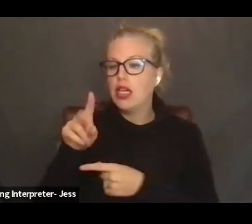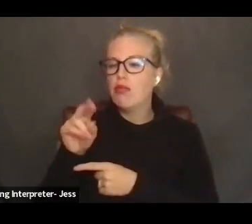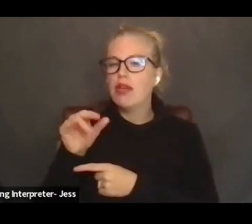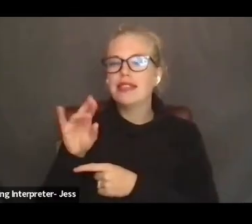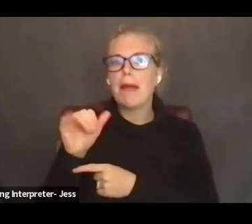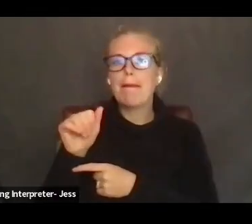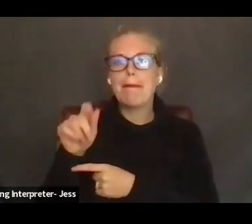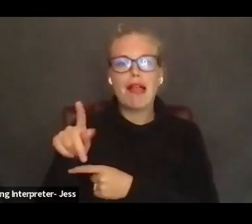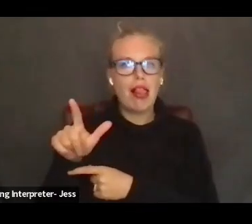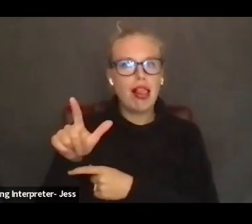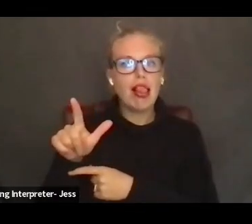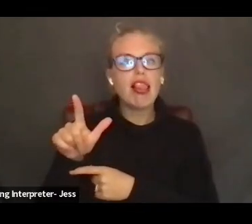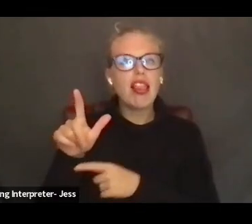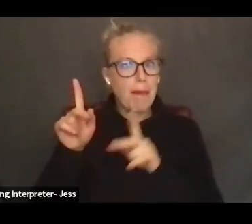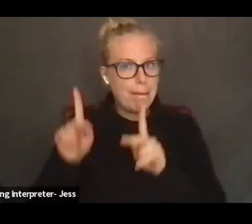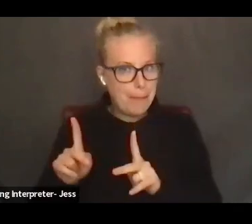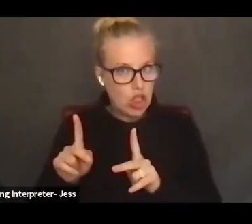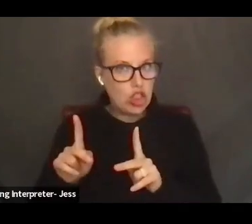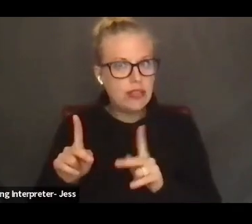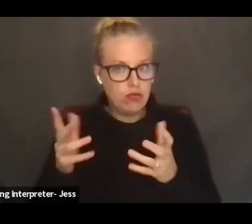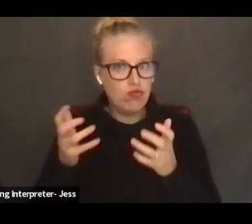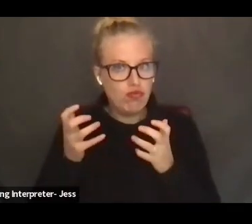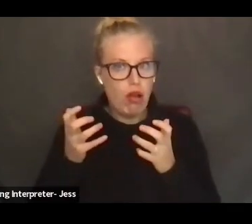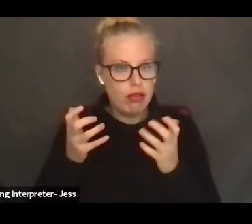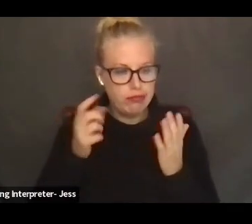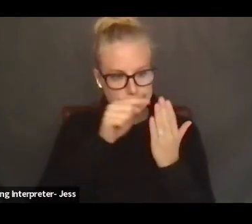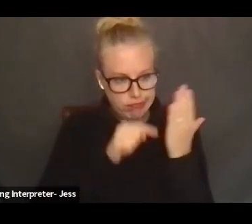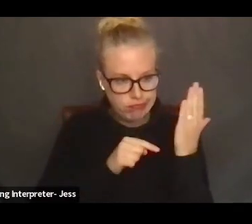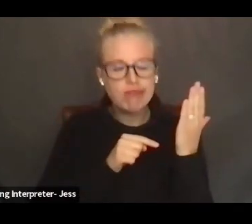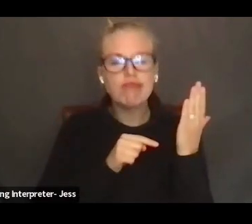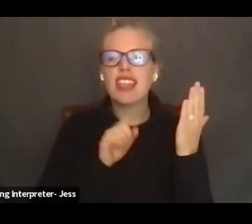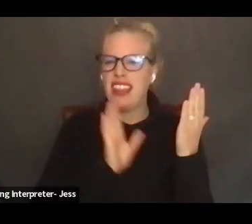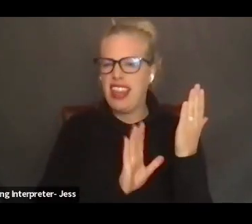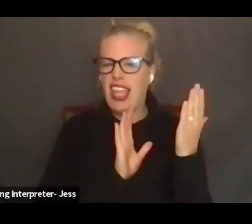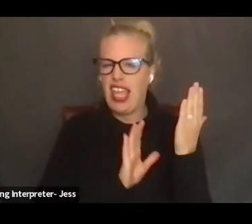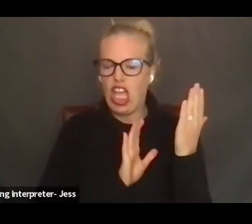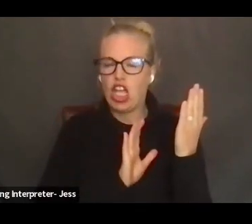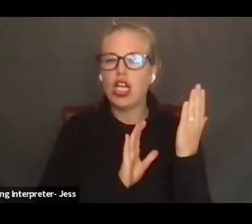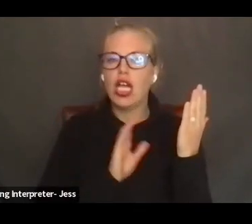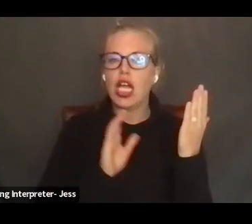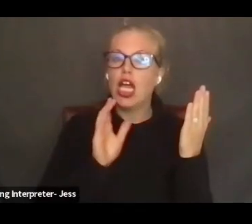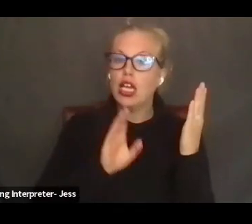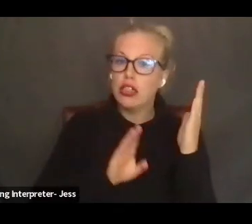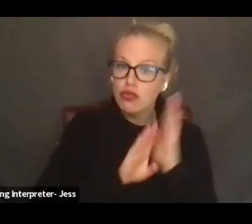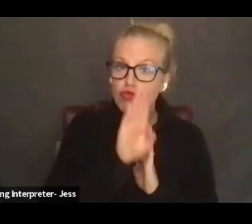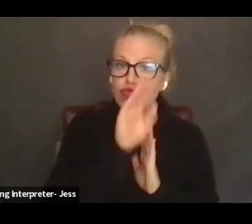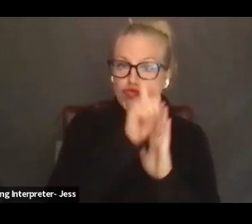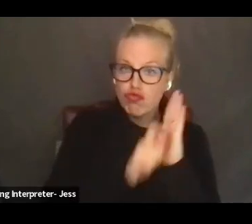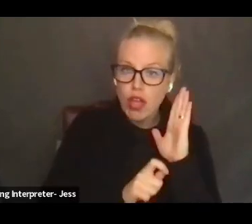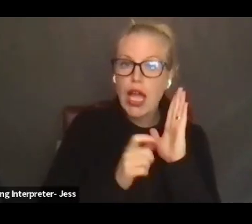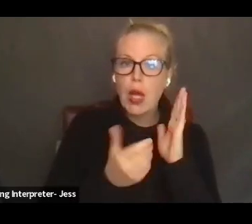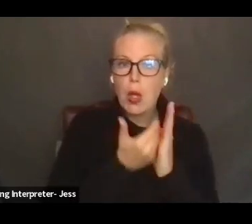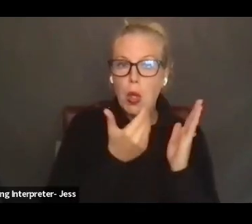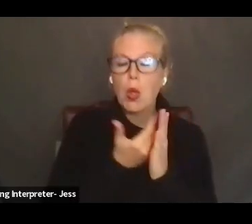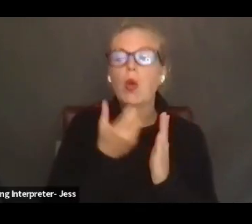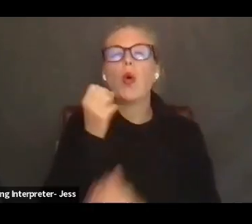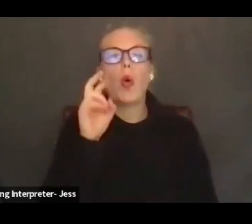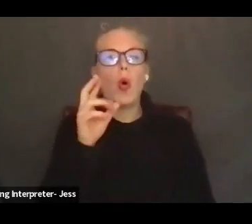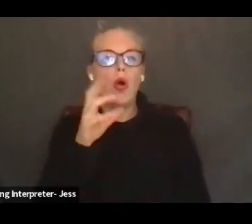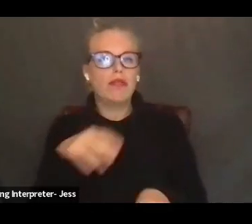has capacity to make a new one, that could be an option, or the guardianship would come into play.